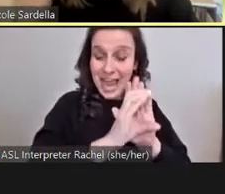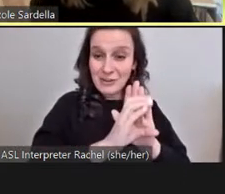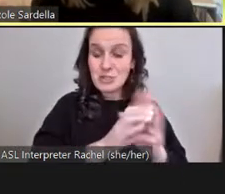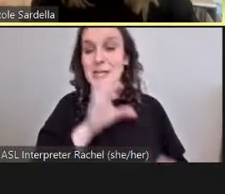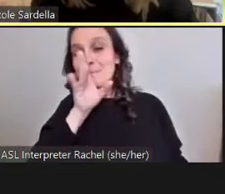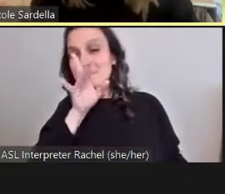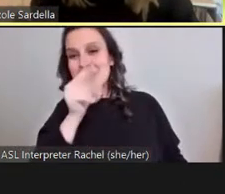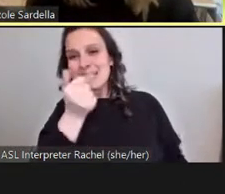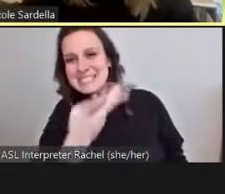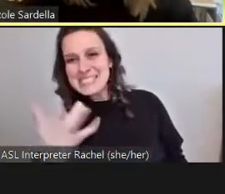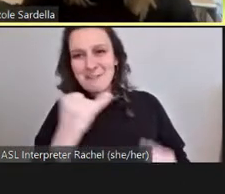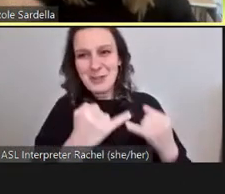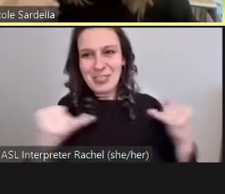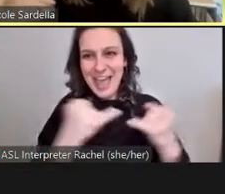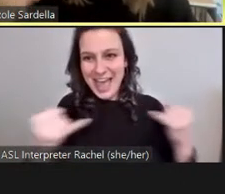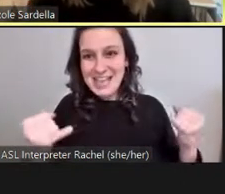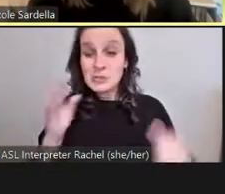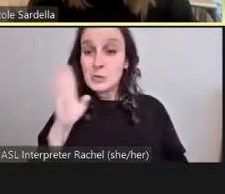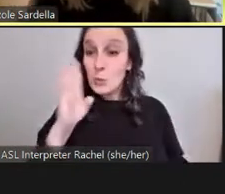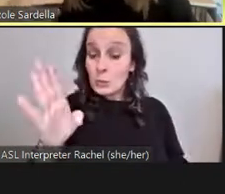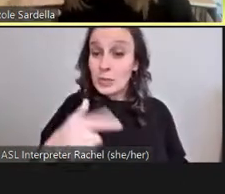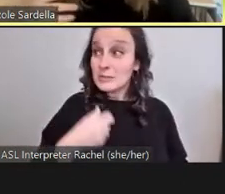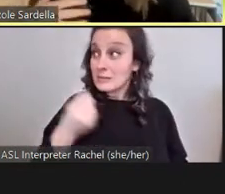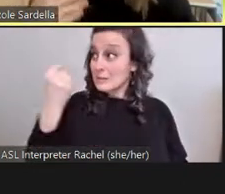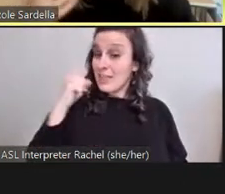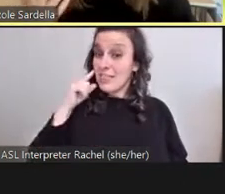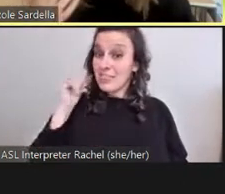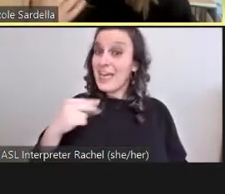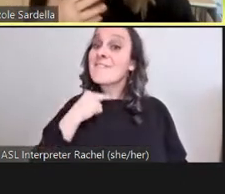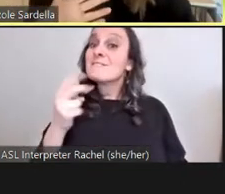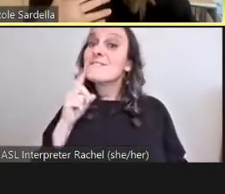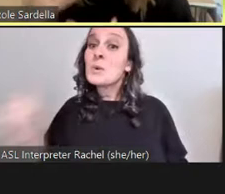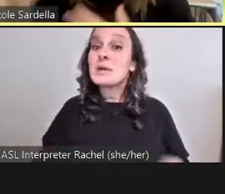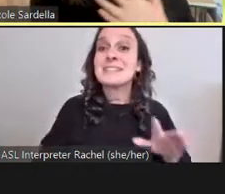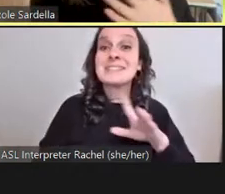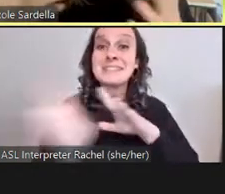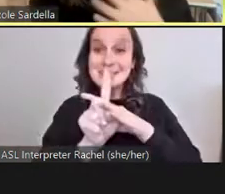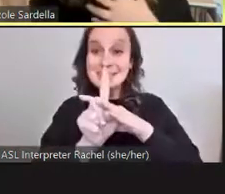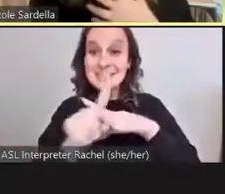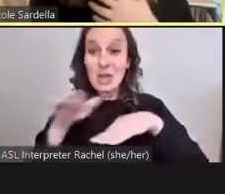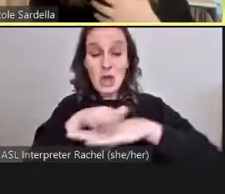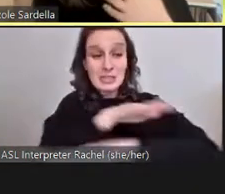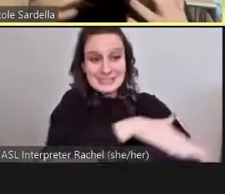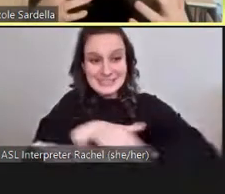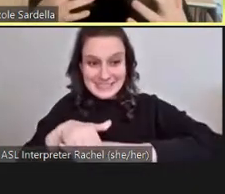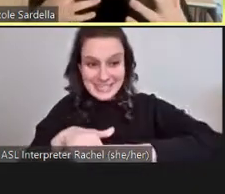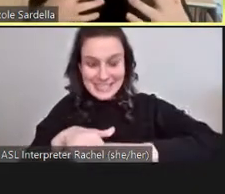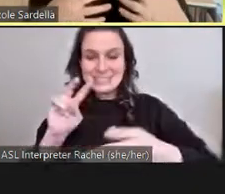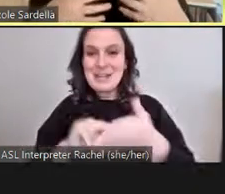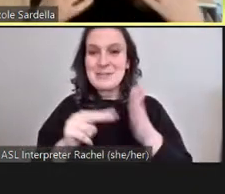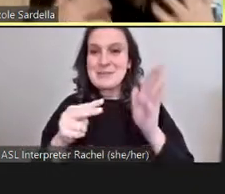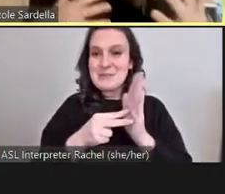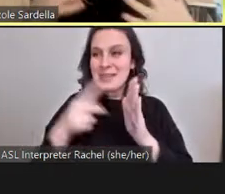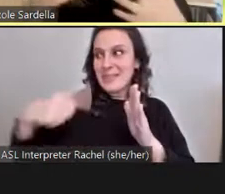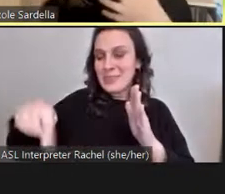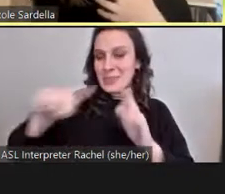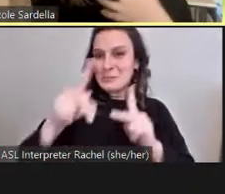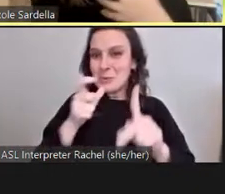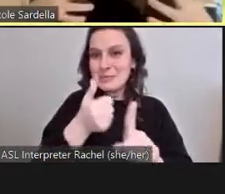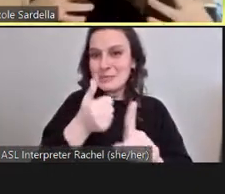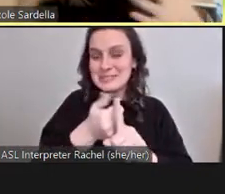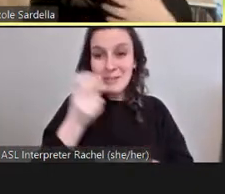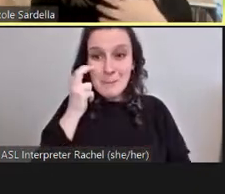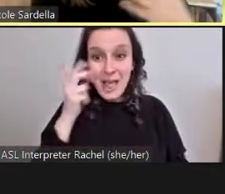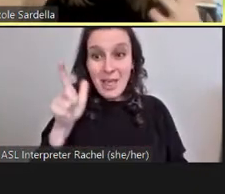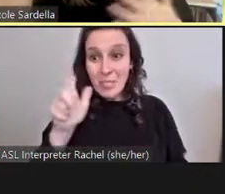character, so that when that person is on stage, the audience, the people who are blind or low vision